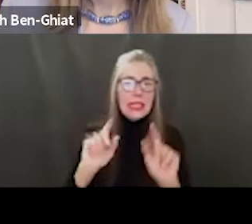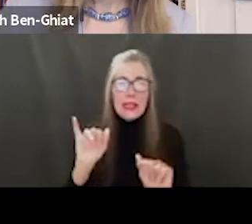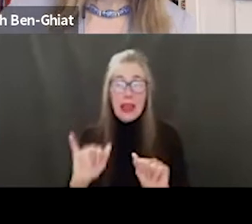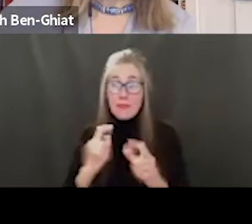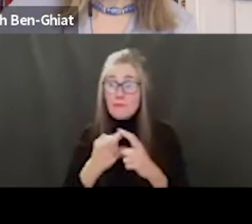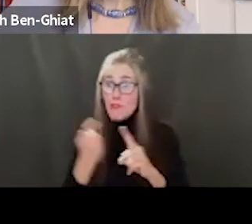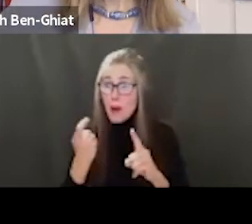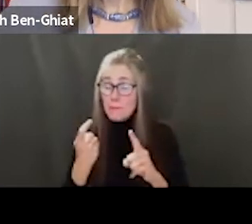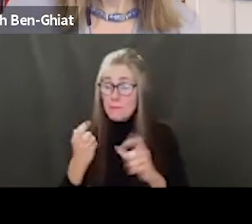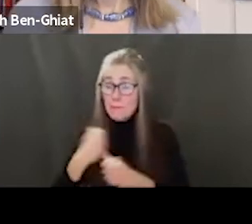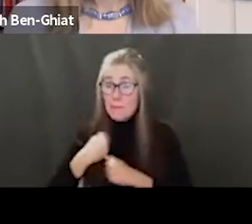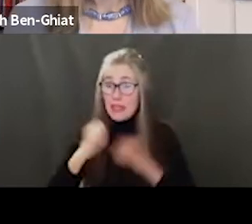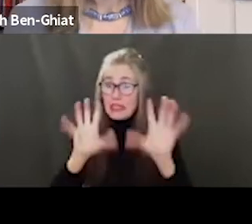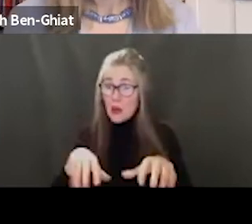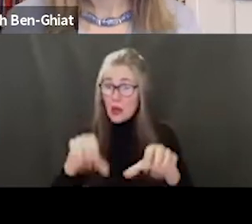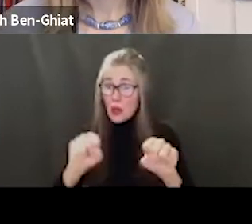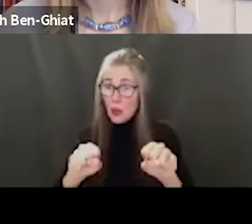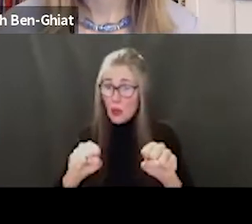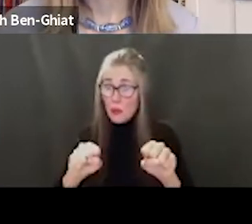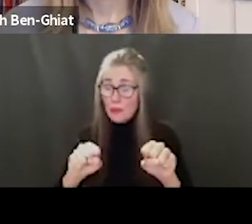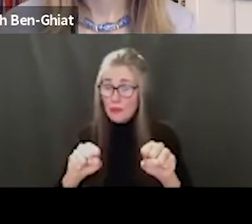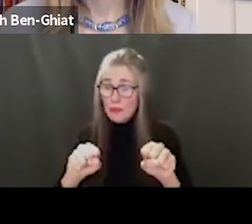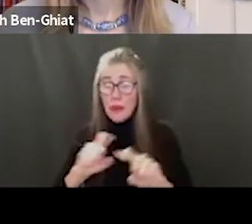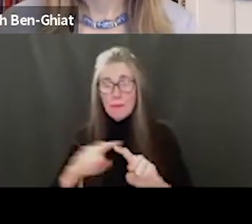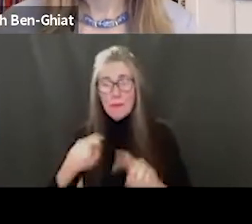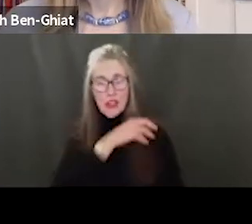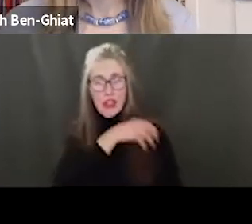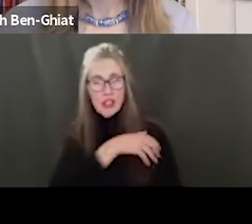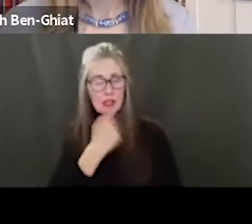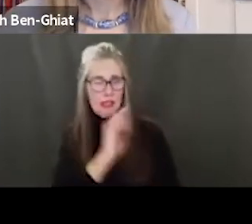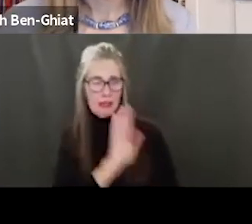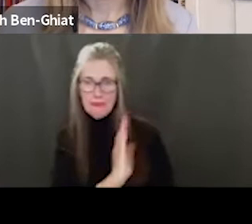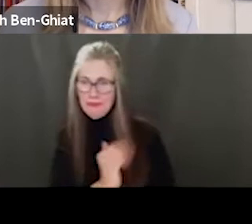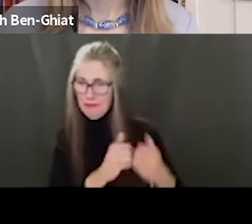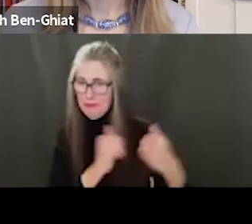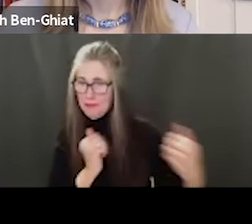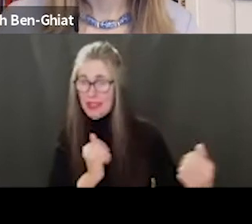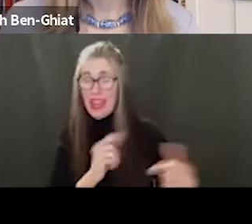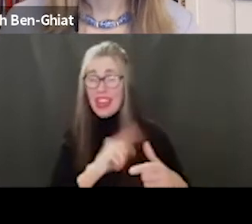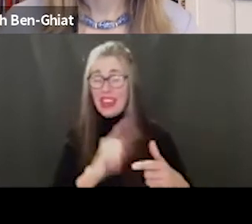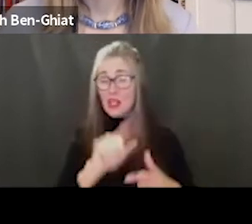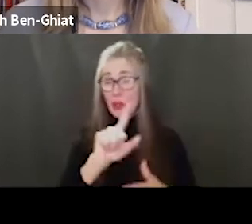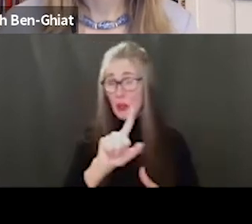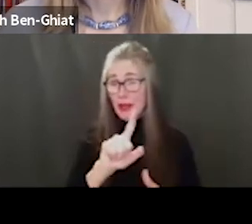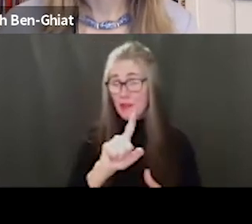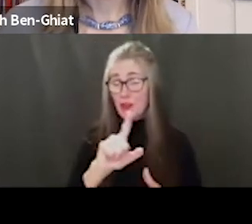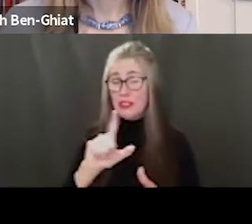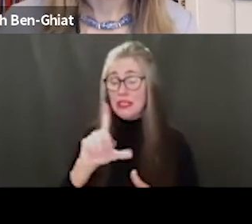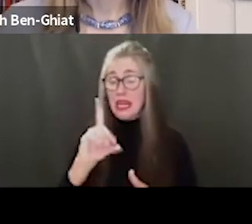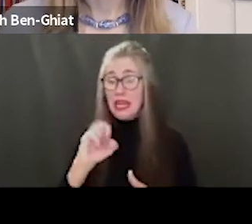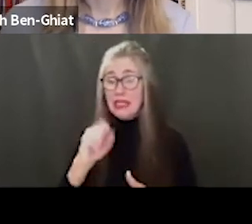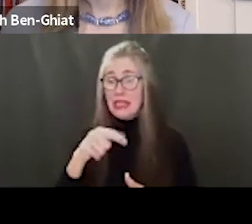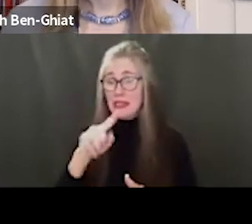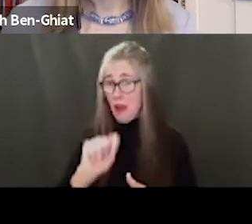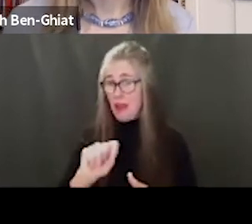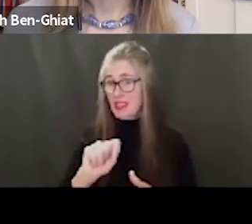coups. Then he was attempting to pull off the 21st century despot trick of electoral manipulation.